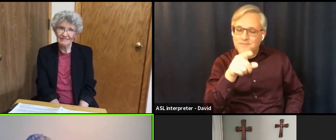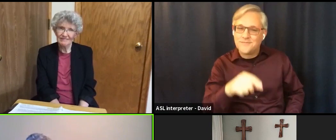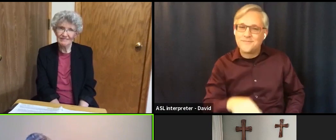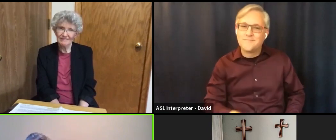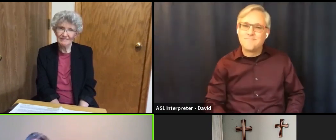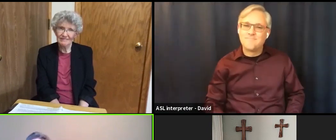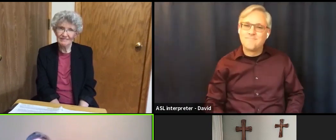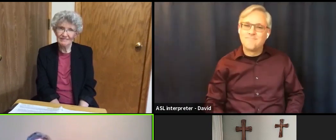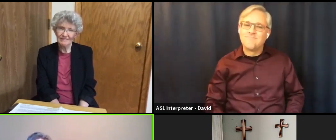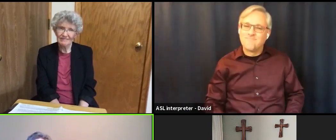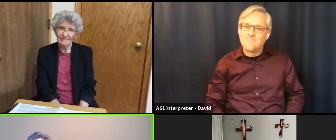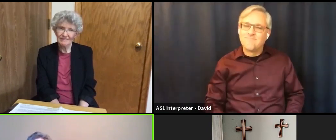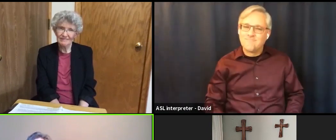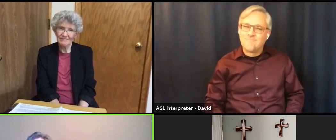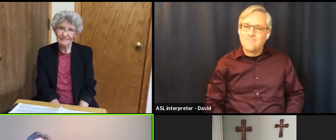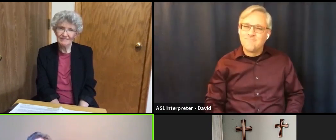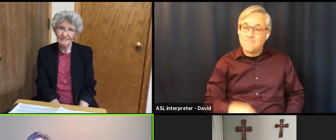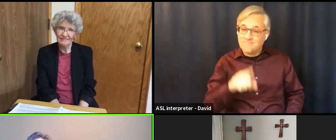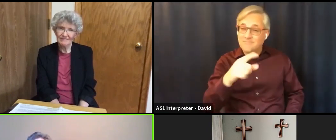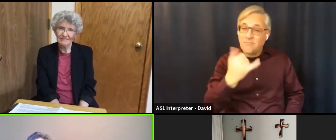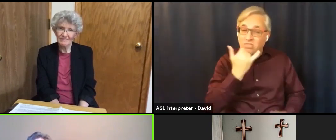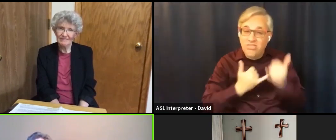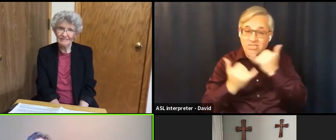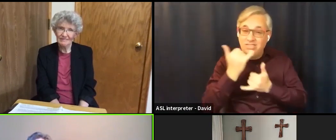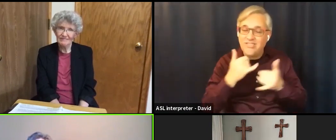We are forgiven.